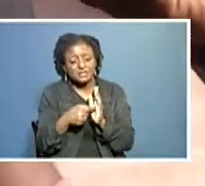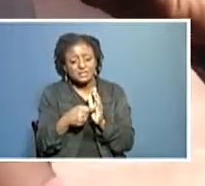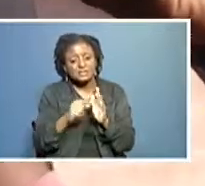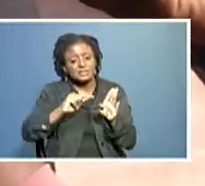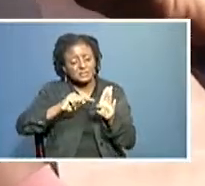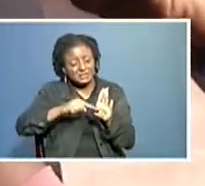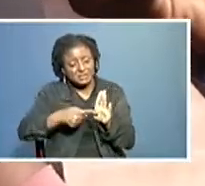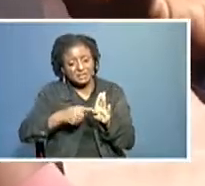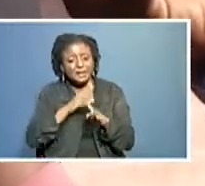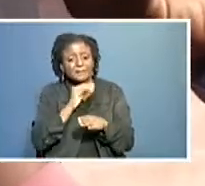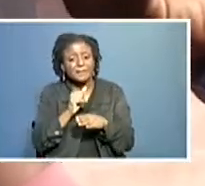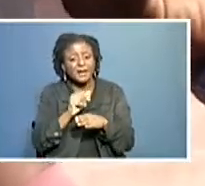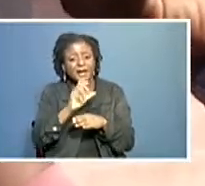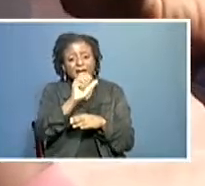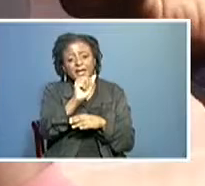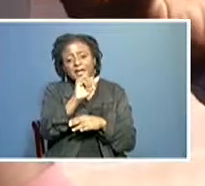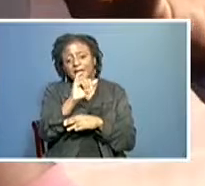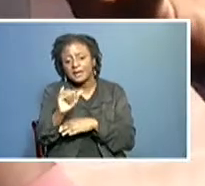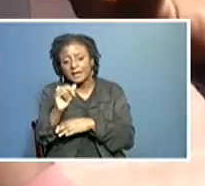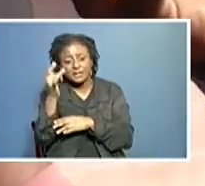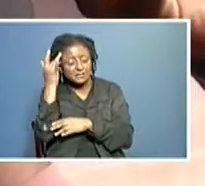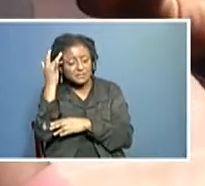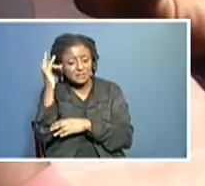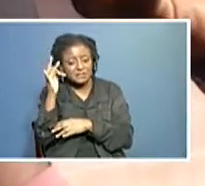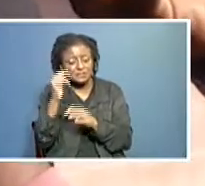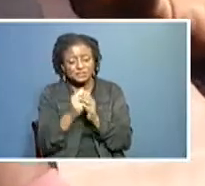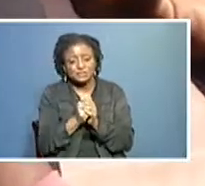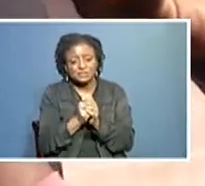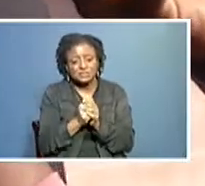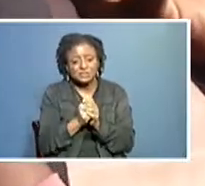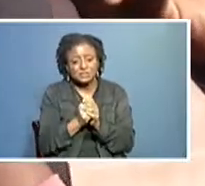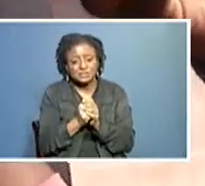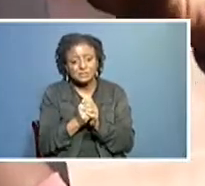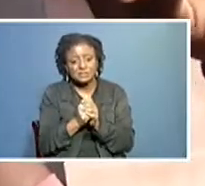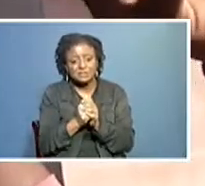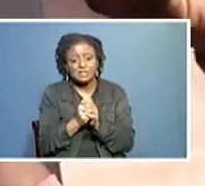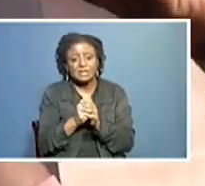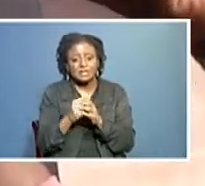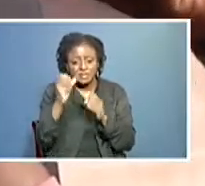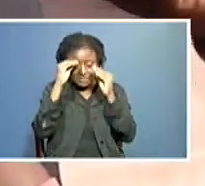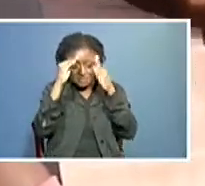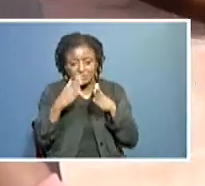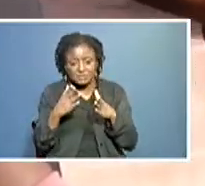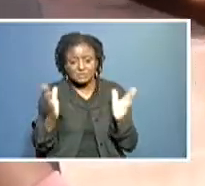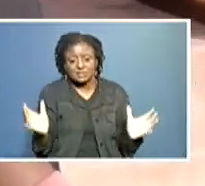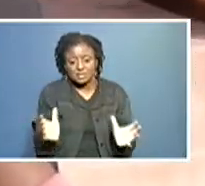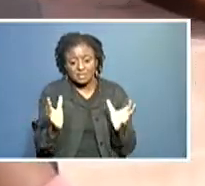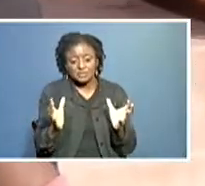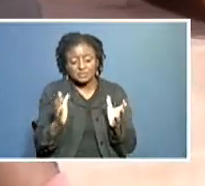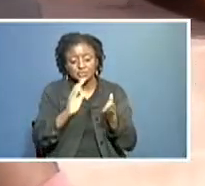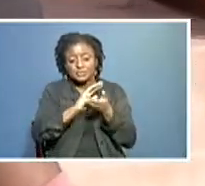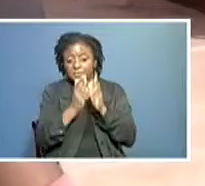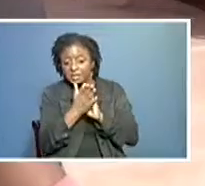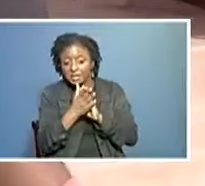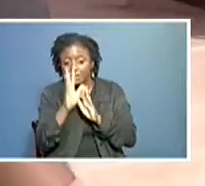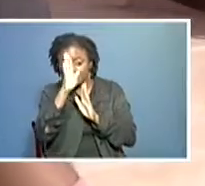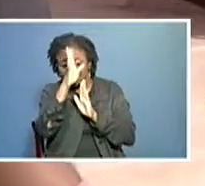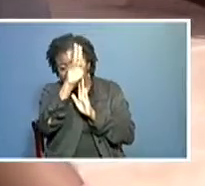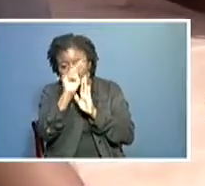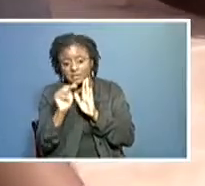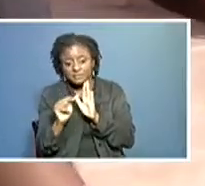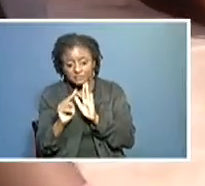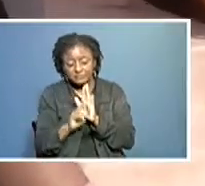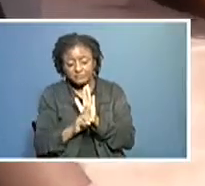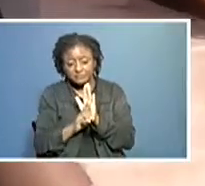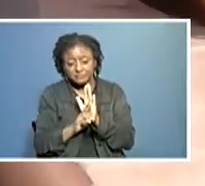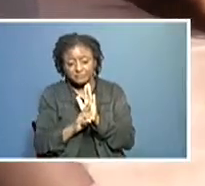and technology. So faculty members are being encouraged to become innovative, to think outside the box, to find new ways to reach our